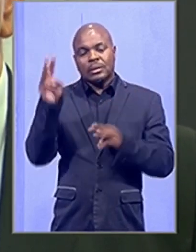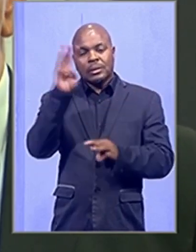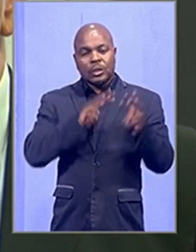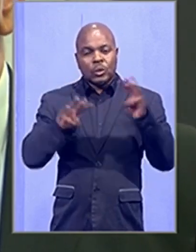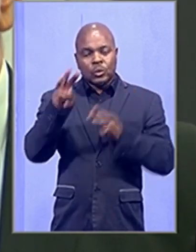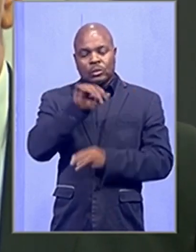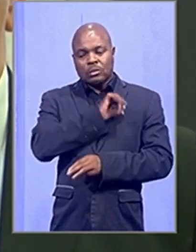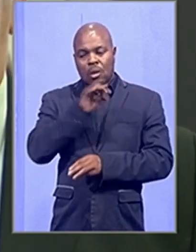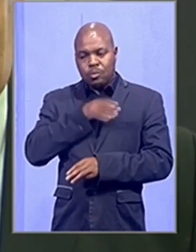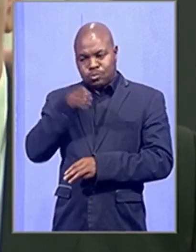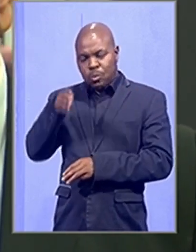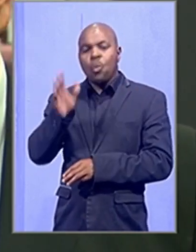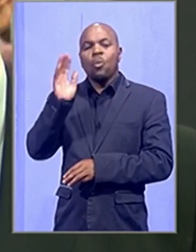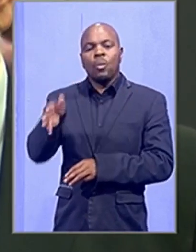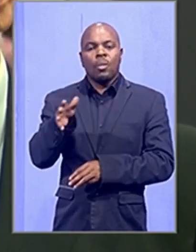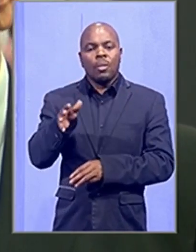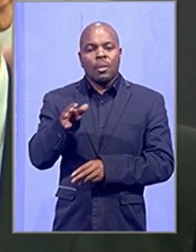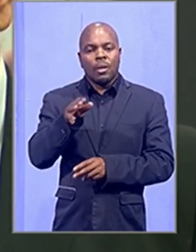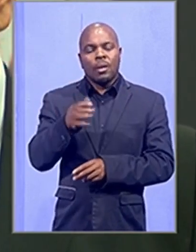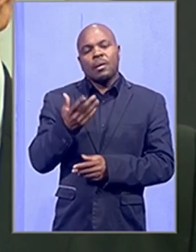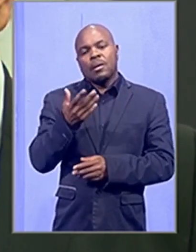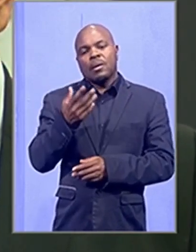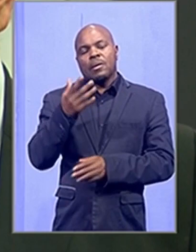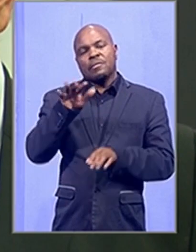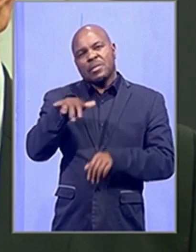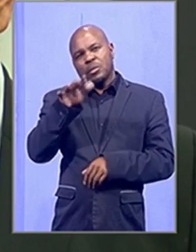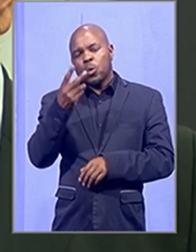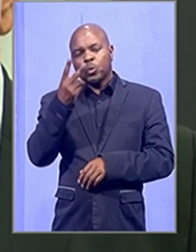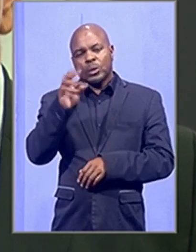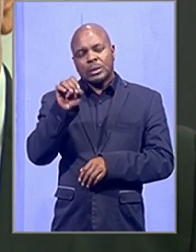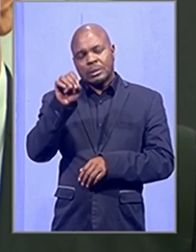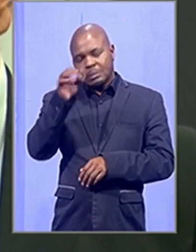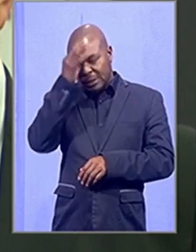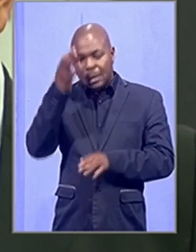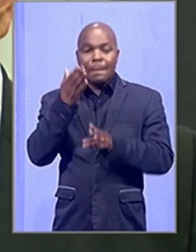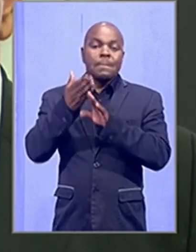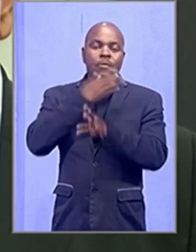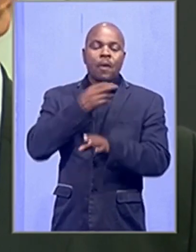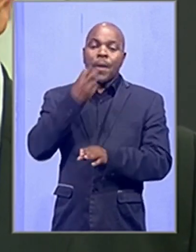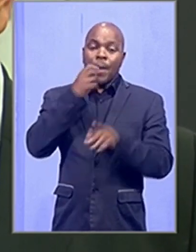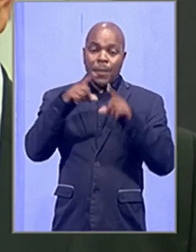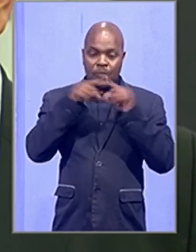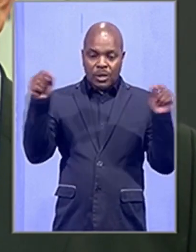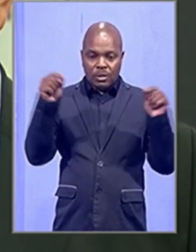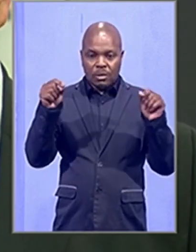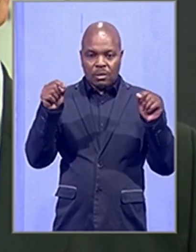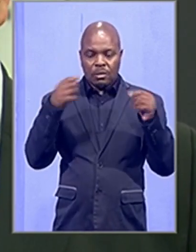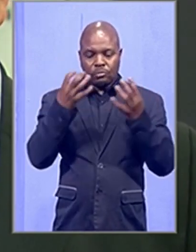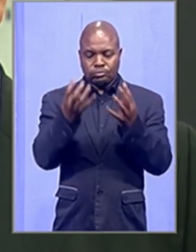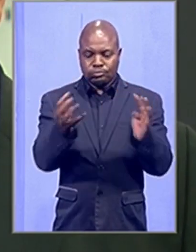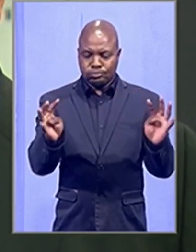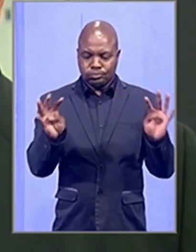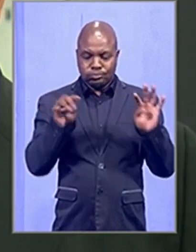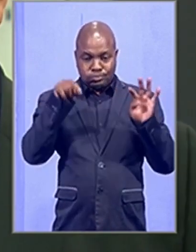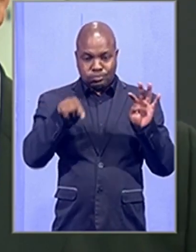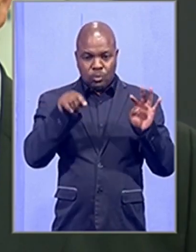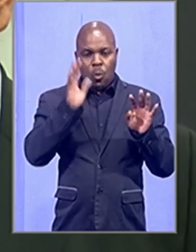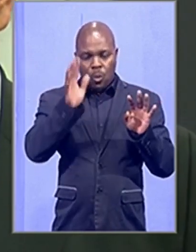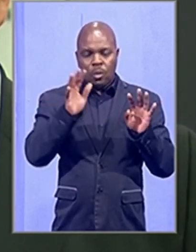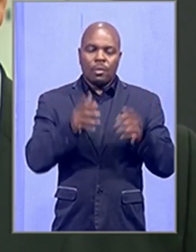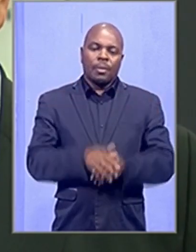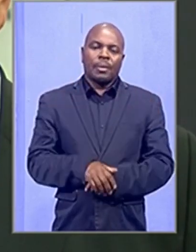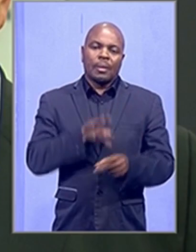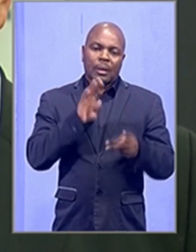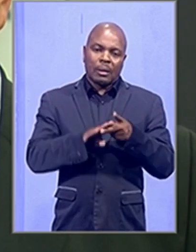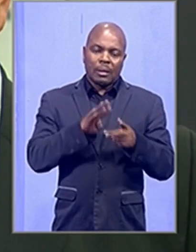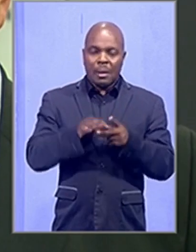personnel deployed 15-20 minutes before final whistle around the pitch in the bowl. And again, that's excluding